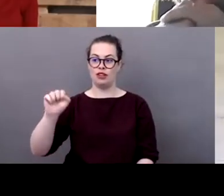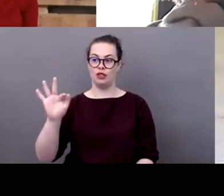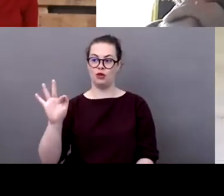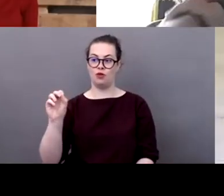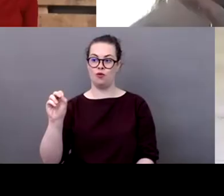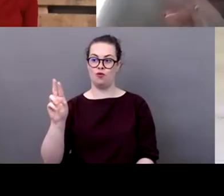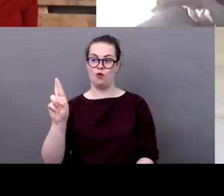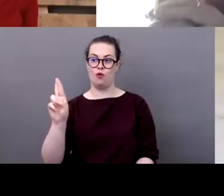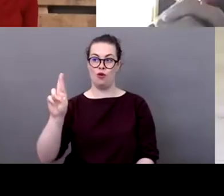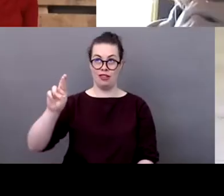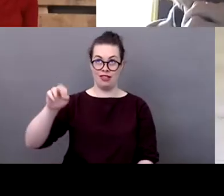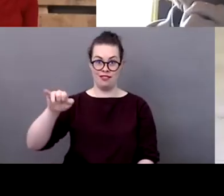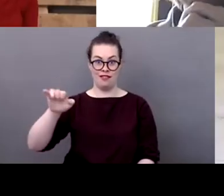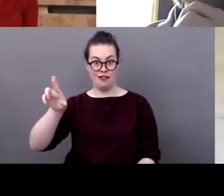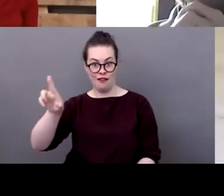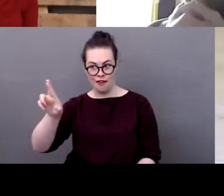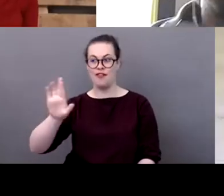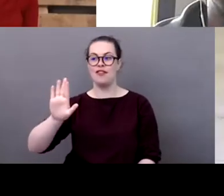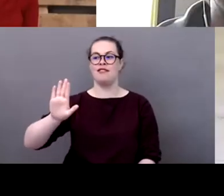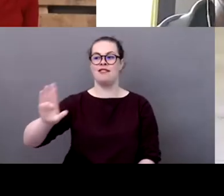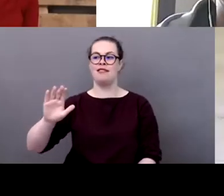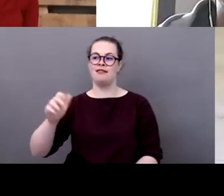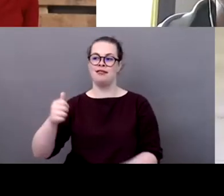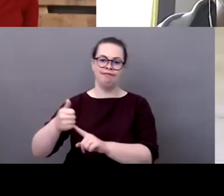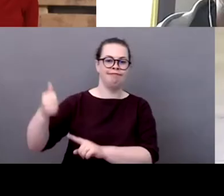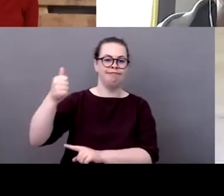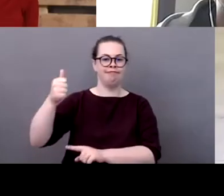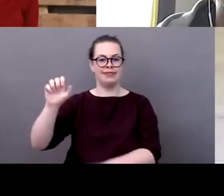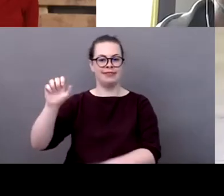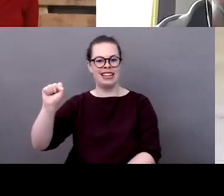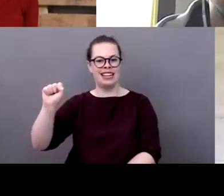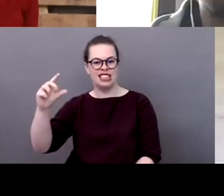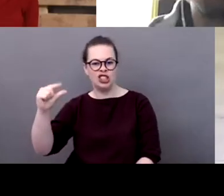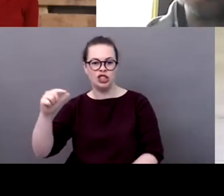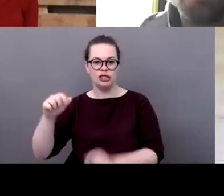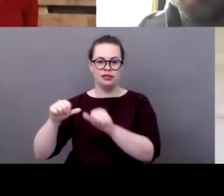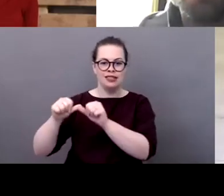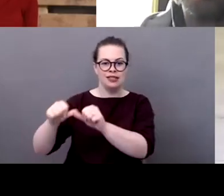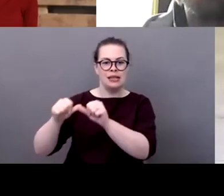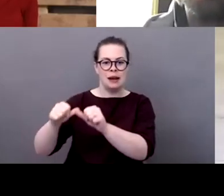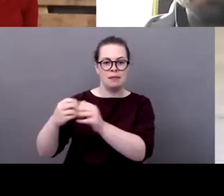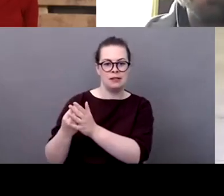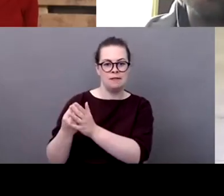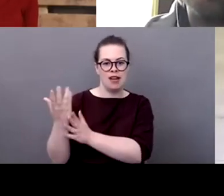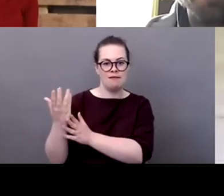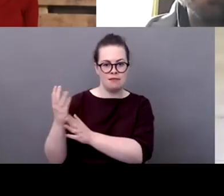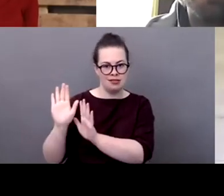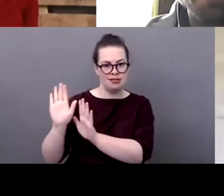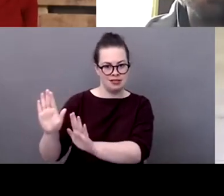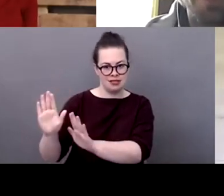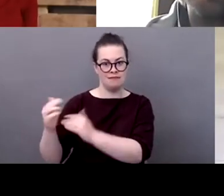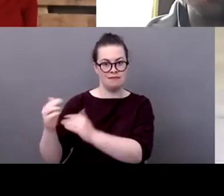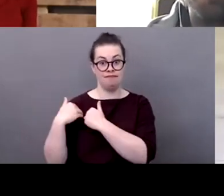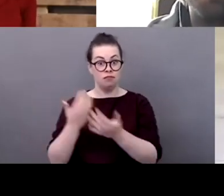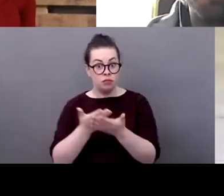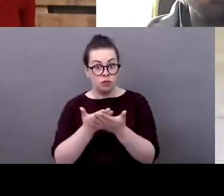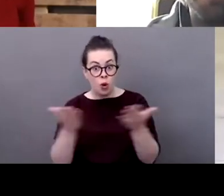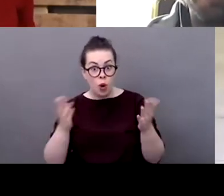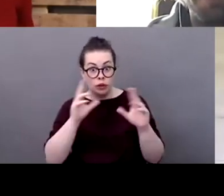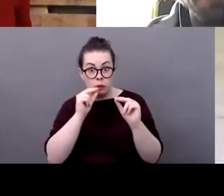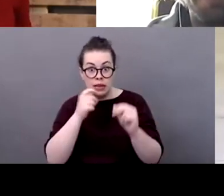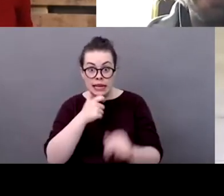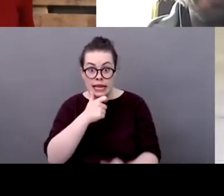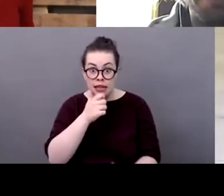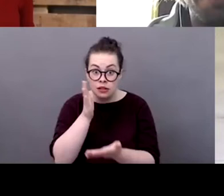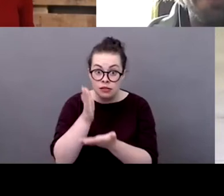Valley. Hello, everybody. Hi, Guillaume. So everybody will speak English, right? Yep. I